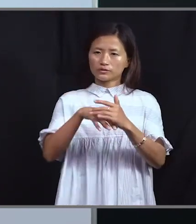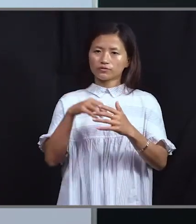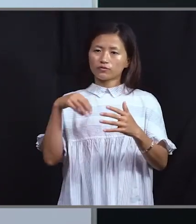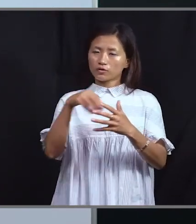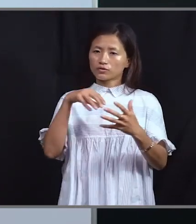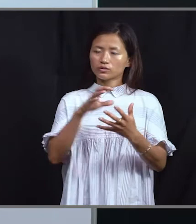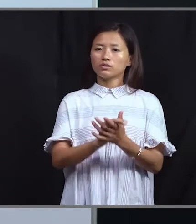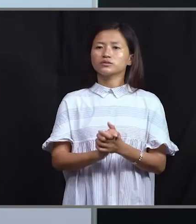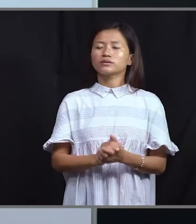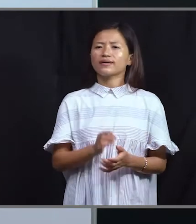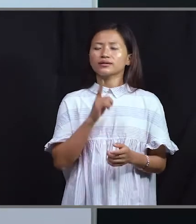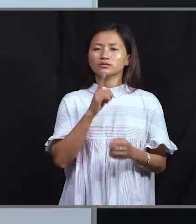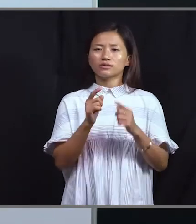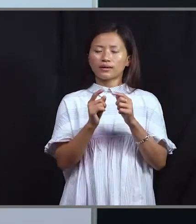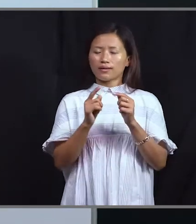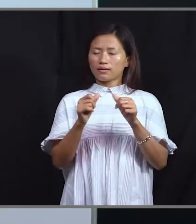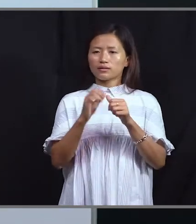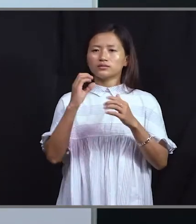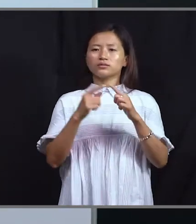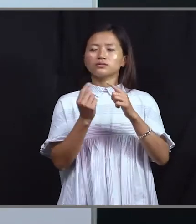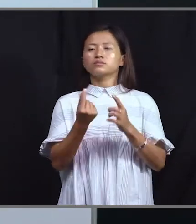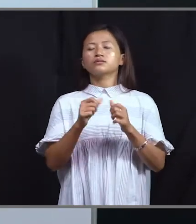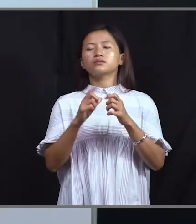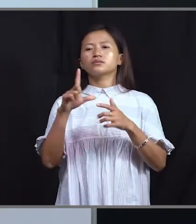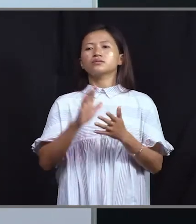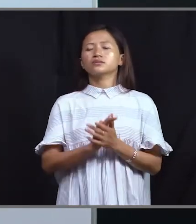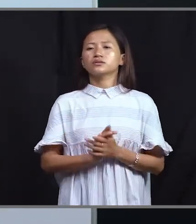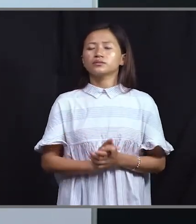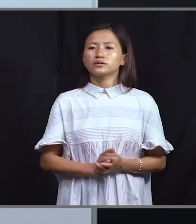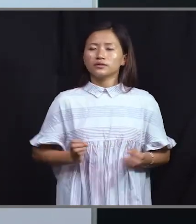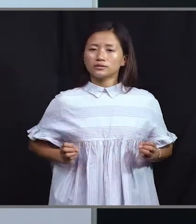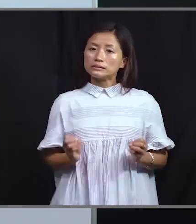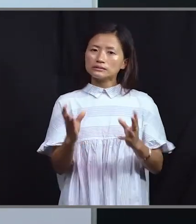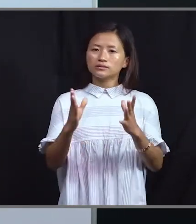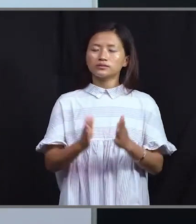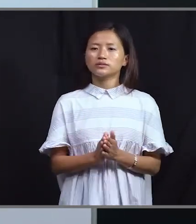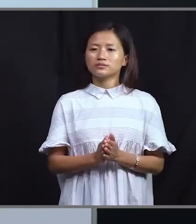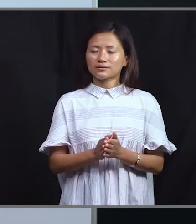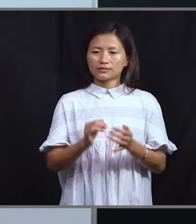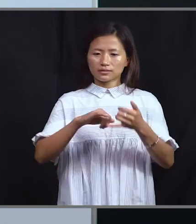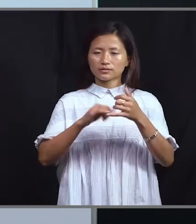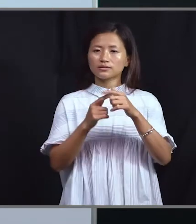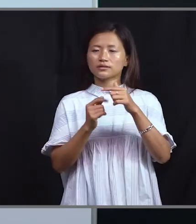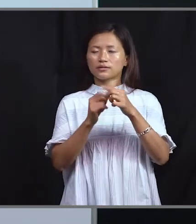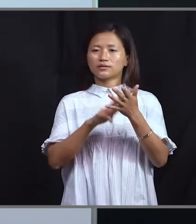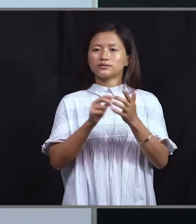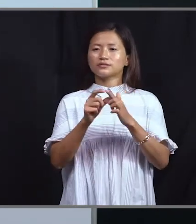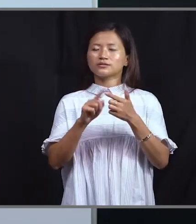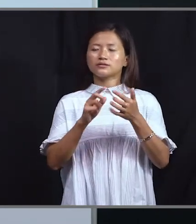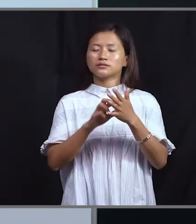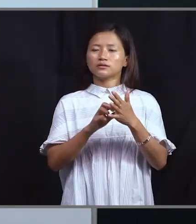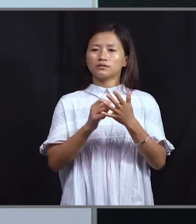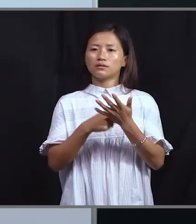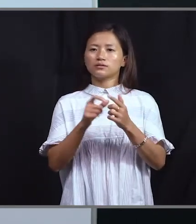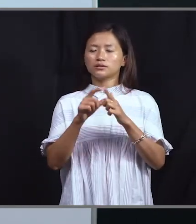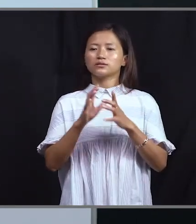the actual performance with the established standard. That means what? In this controlling, okay, in this function, what we do